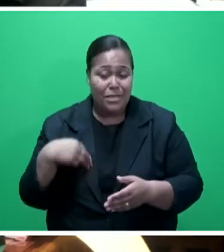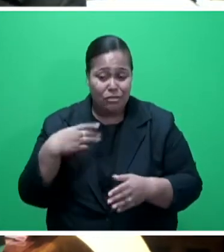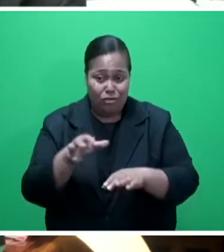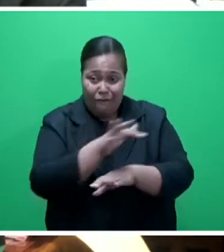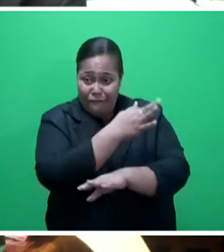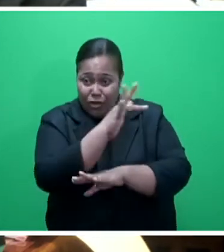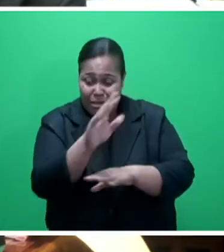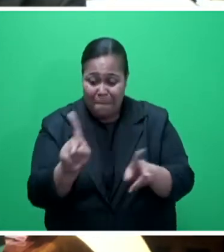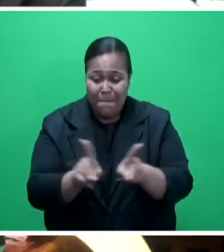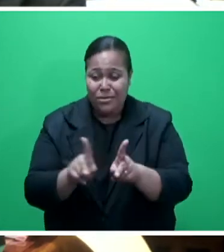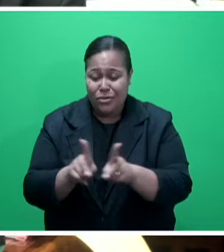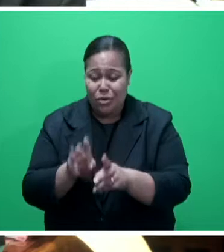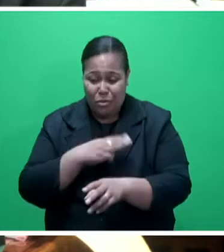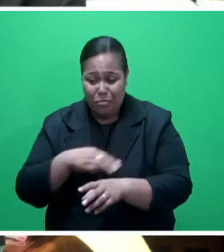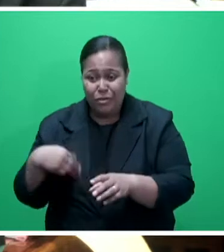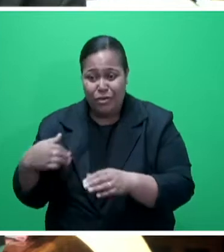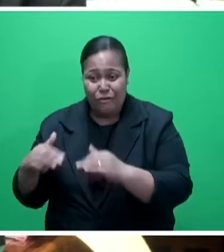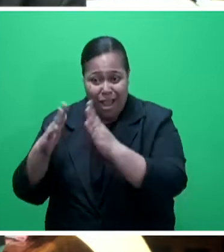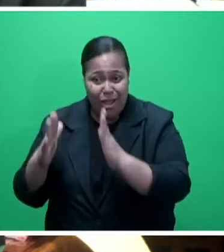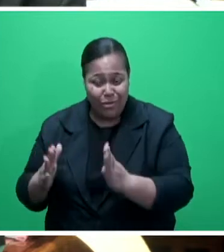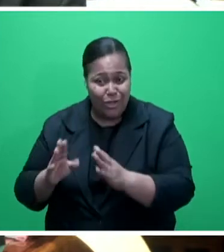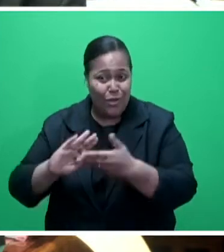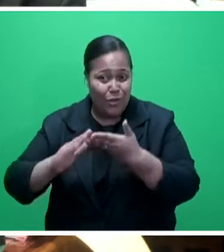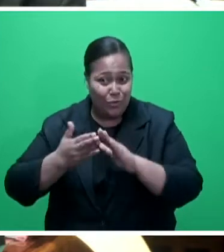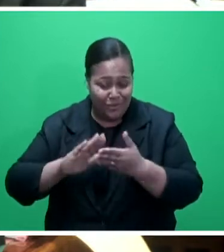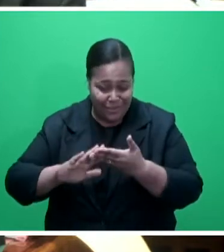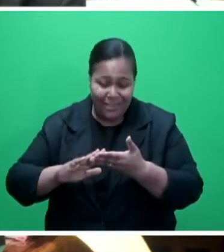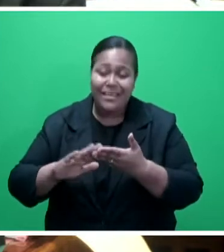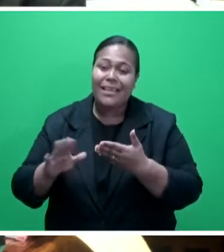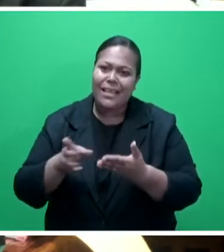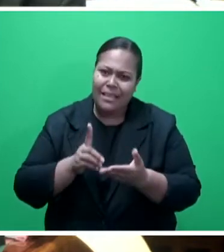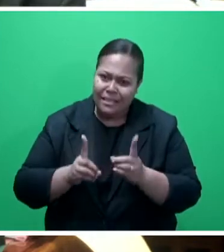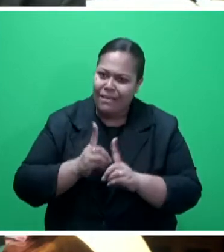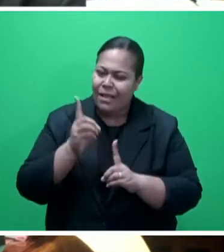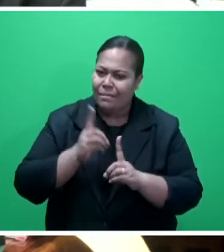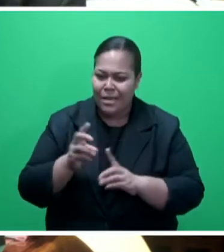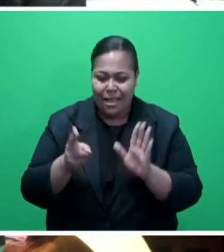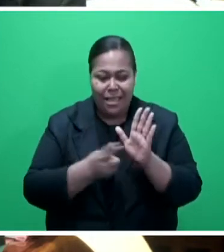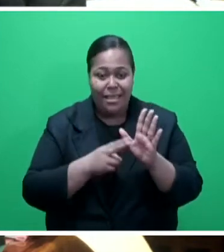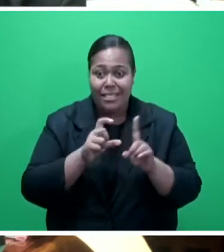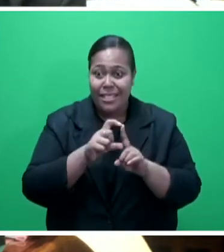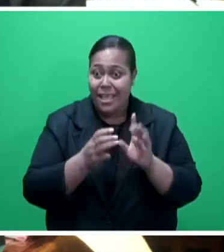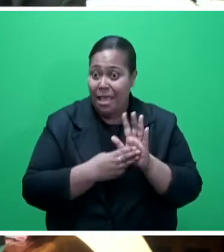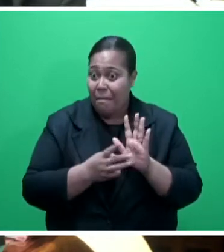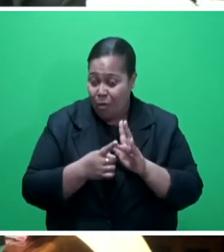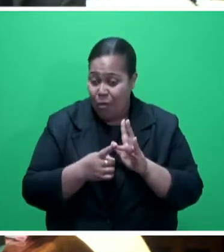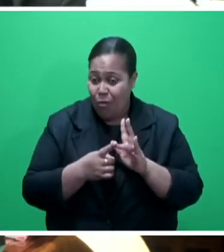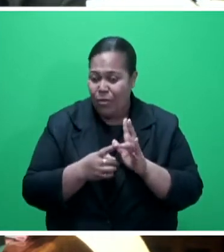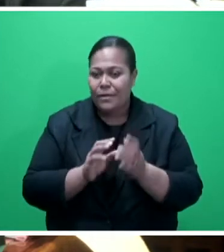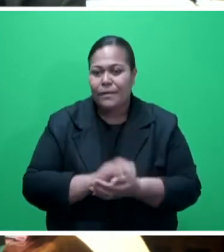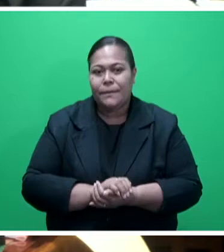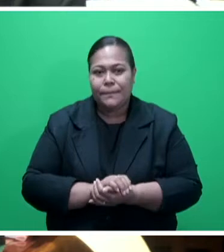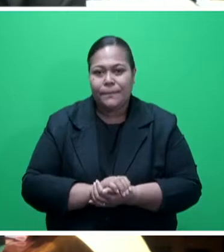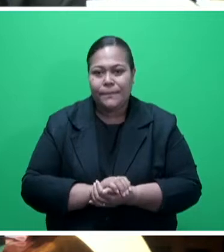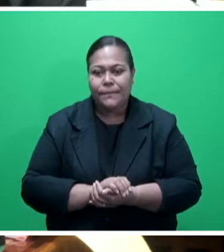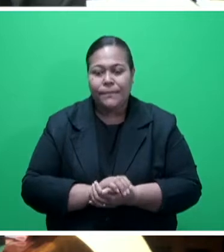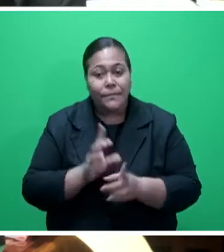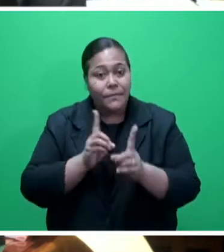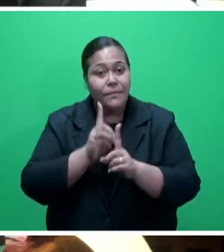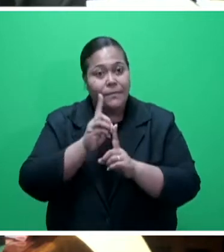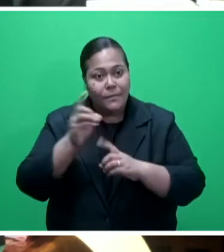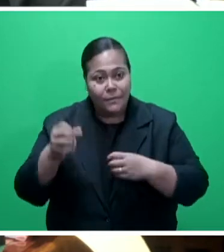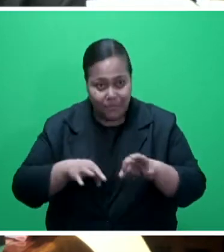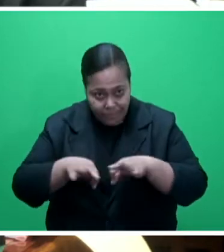in partnership with the Ministry of Housing and Community Development and the National Disaster Management Office, developed a strategy